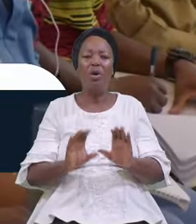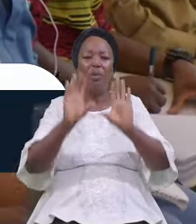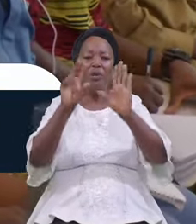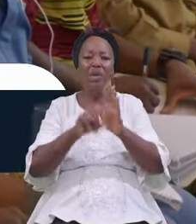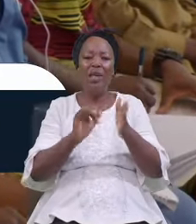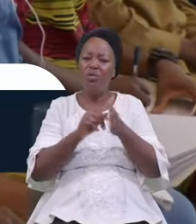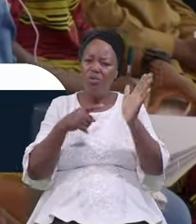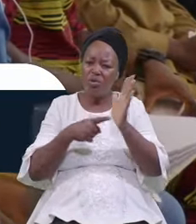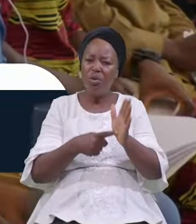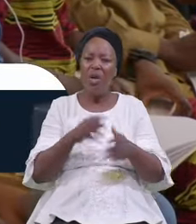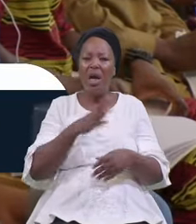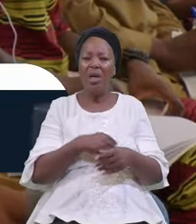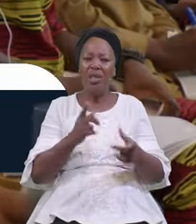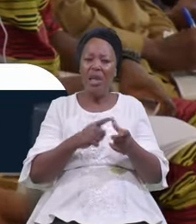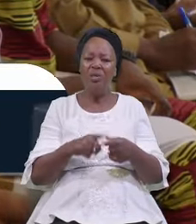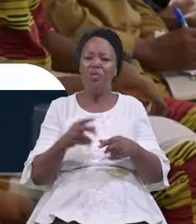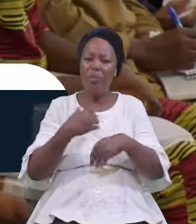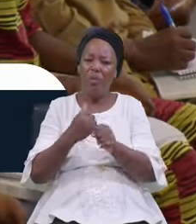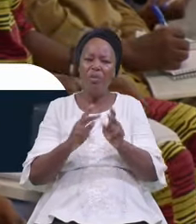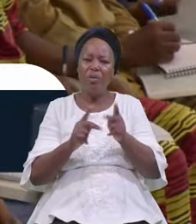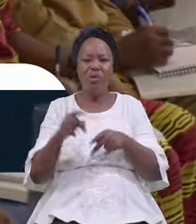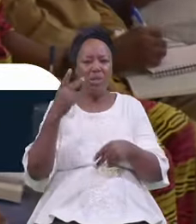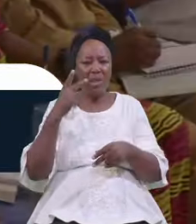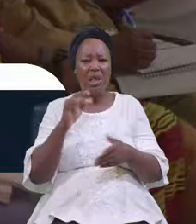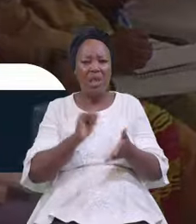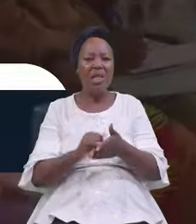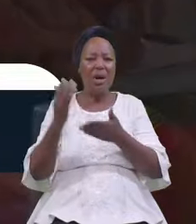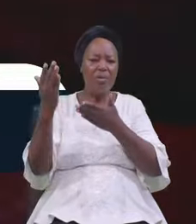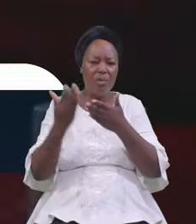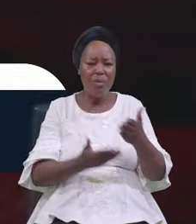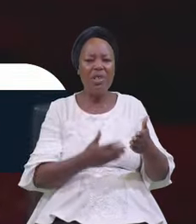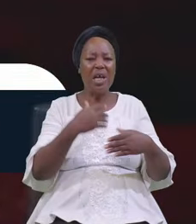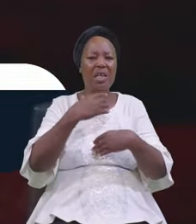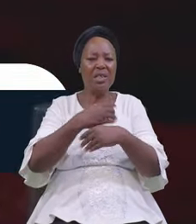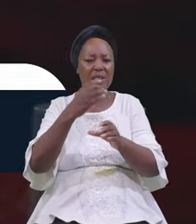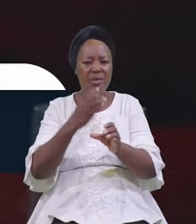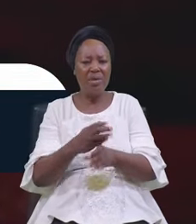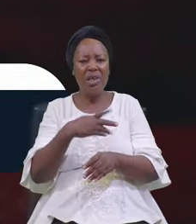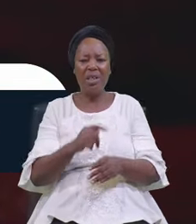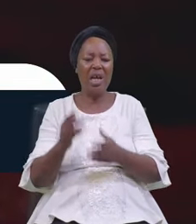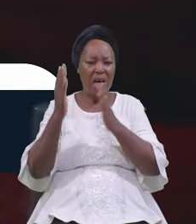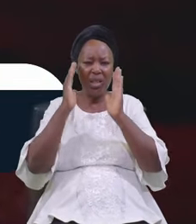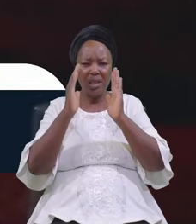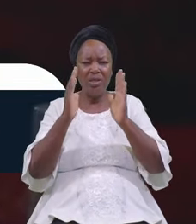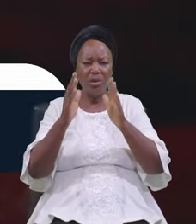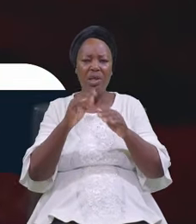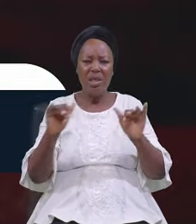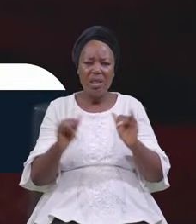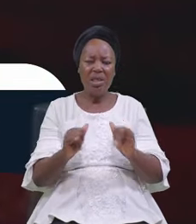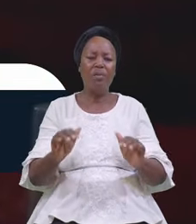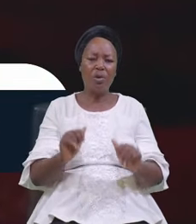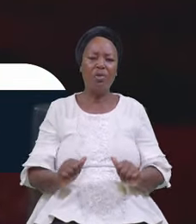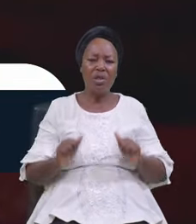kind of commitment you exhibit that generates the attention, the same consecration in